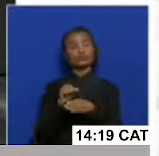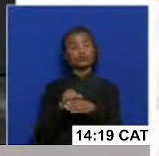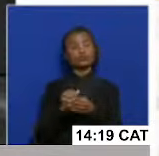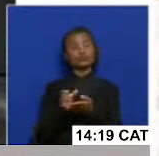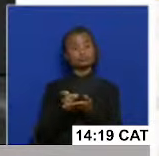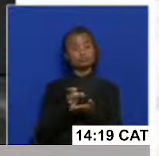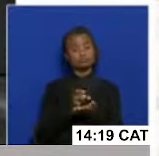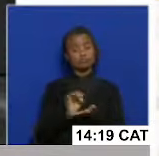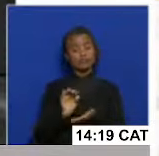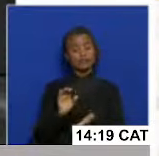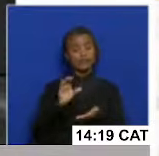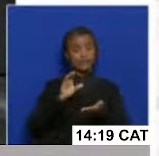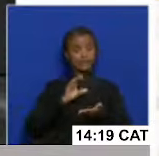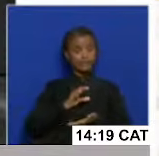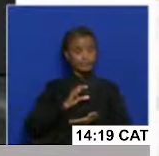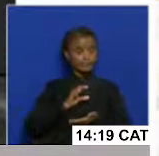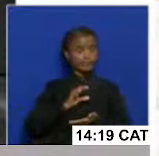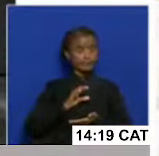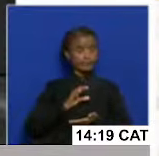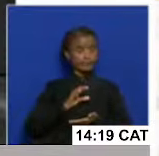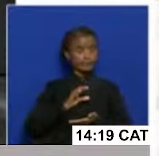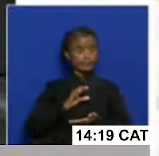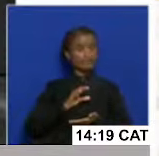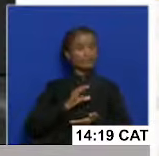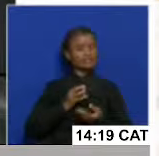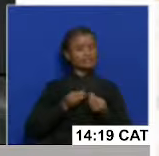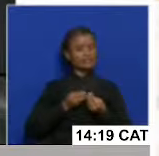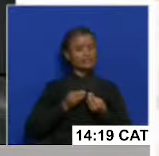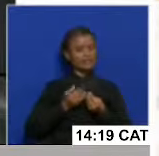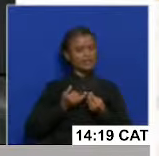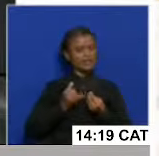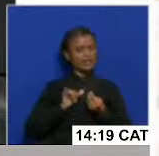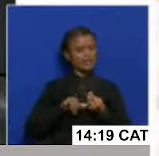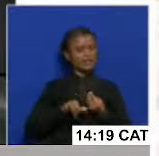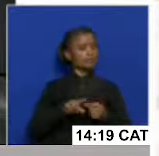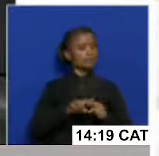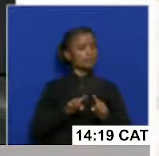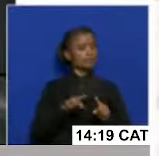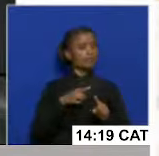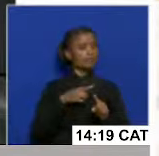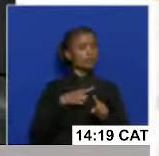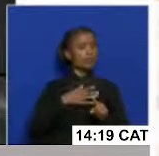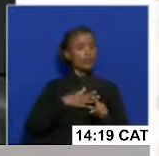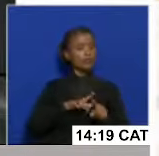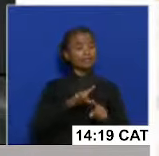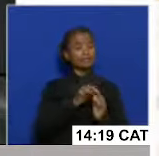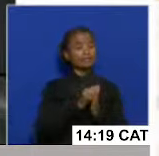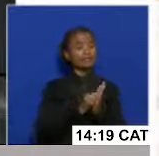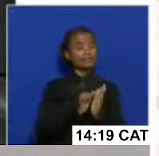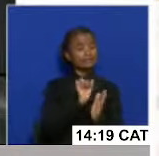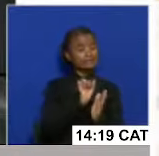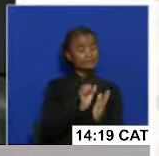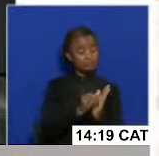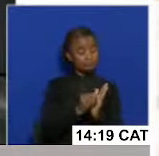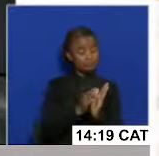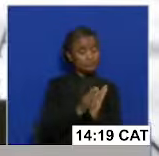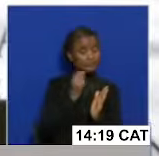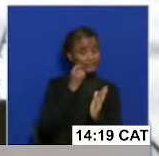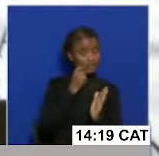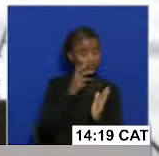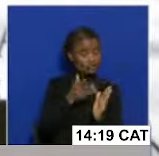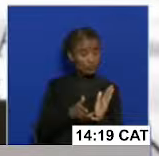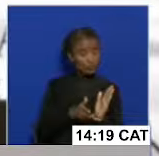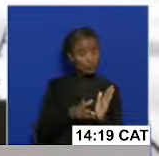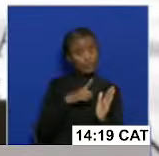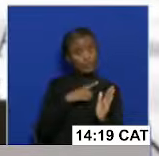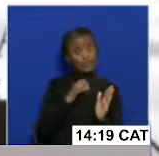something like that. So I didn't want her to mention that on her statement, because if she's stating that she gave